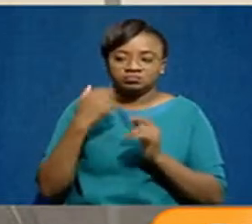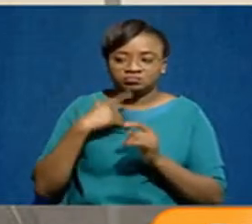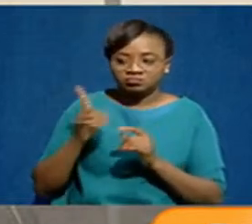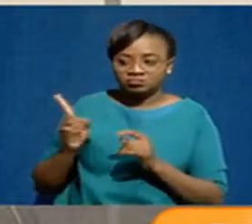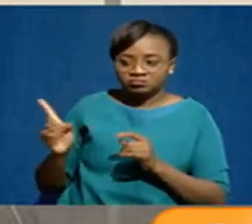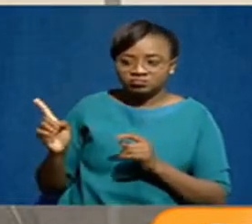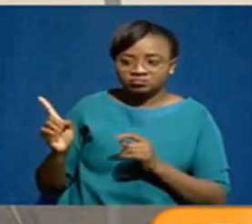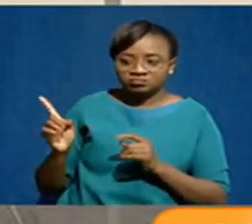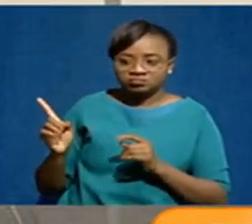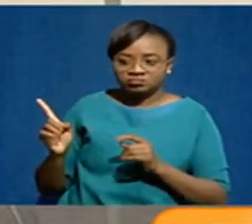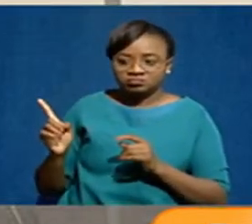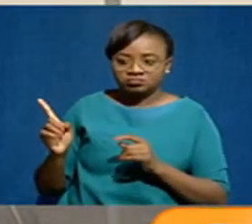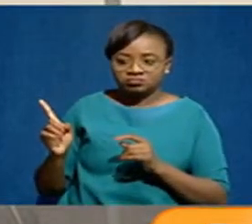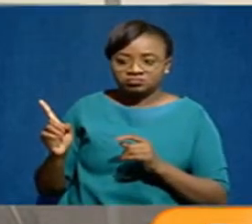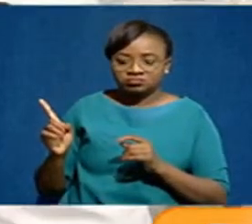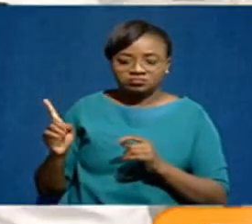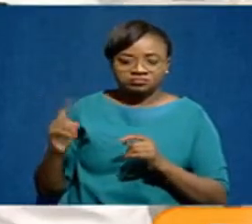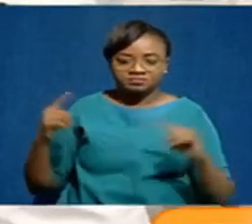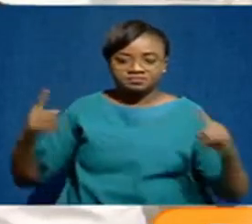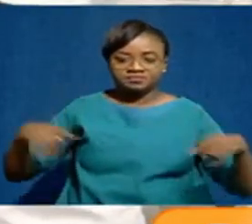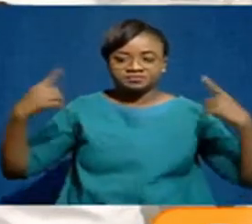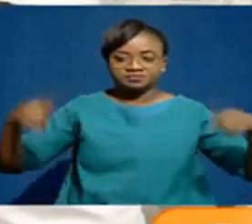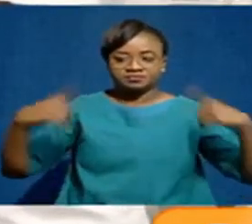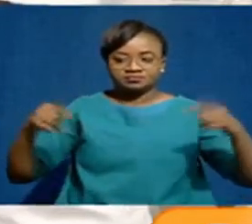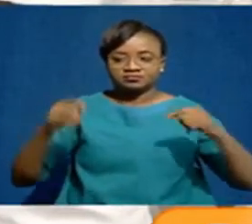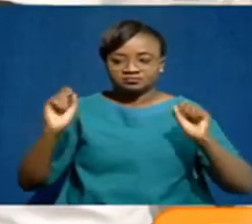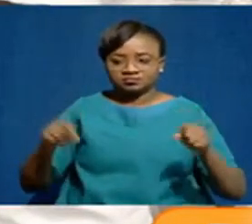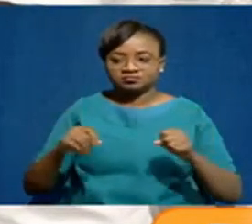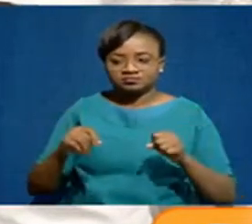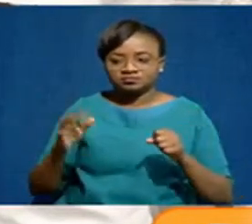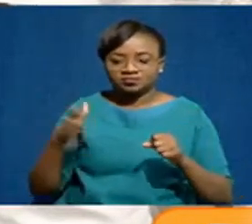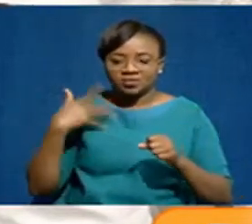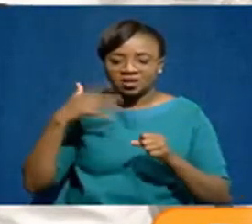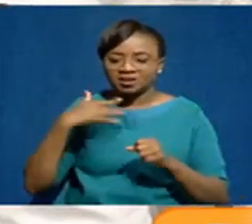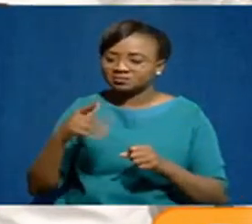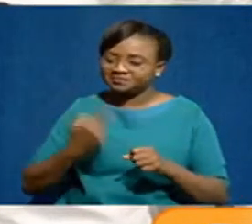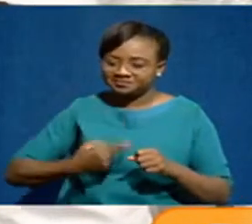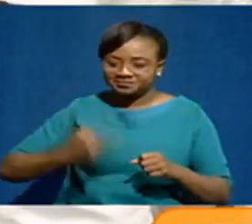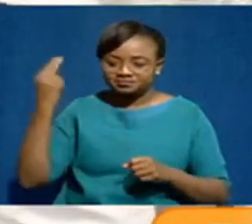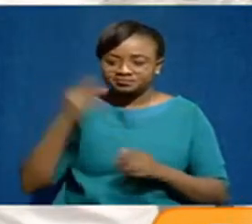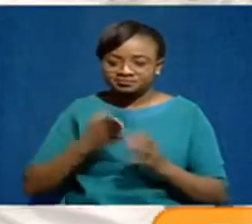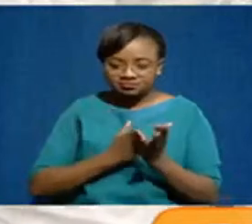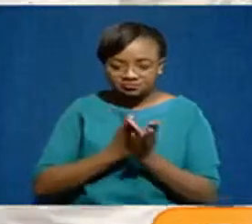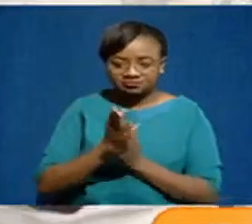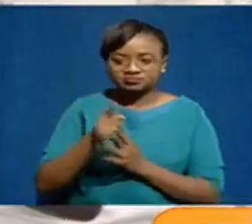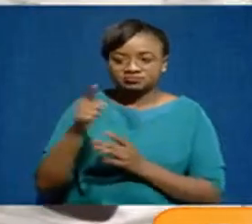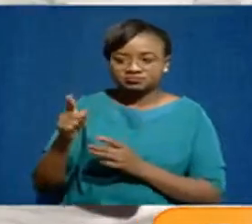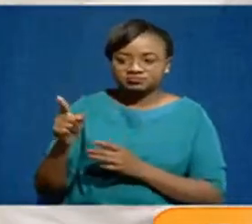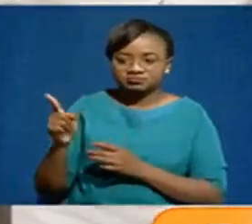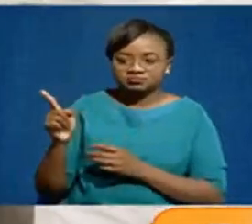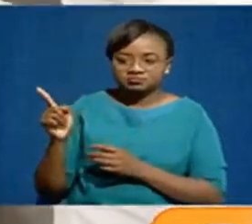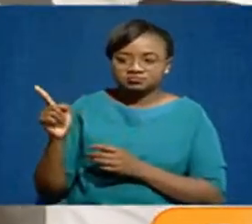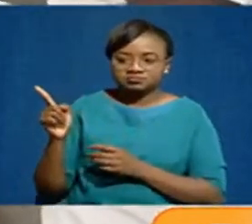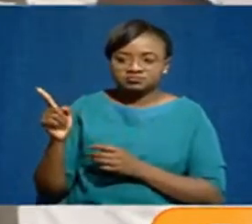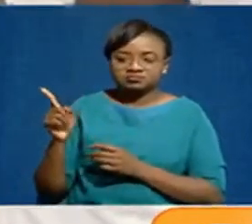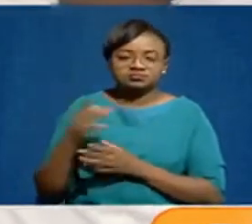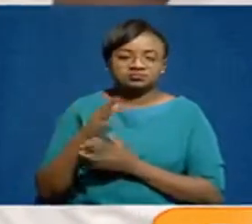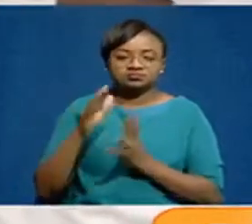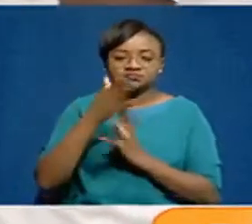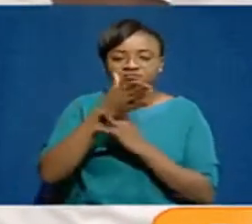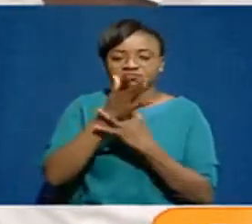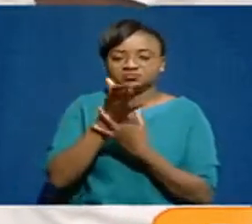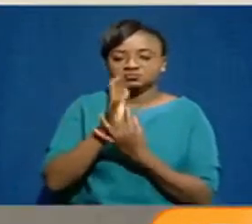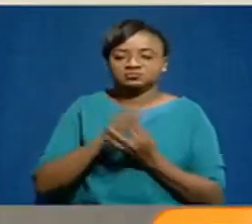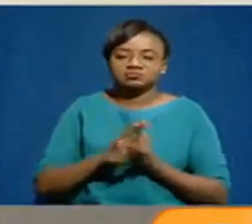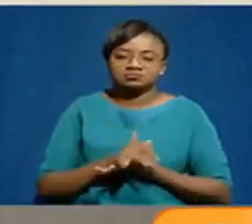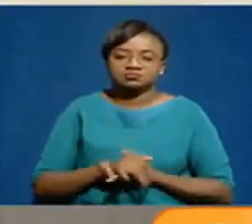so that you blow huge volumes of air right through the filter material. The filter material is packed right in the middle of